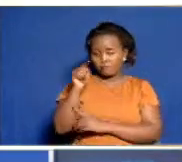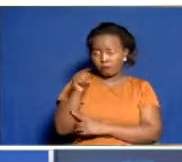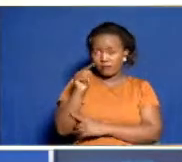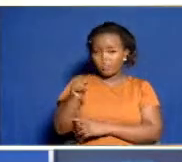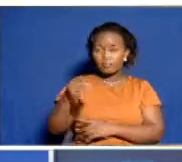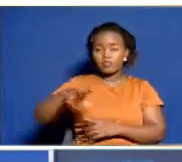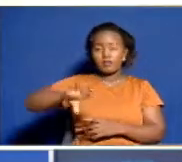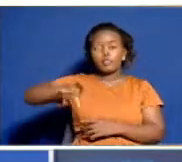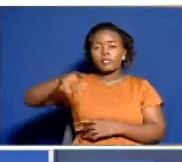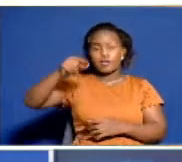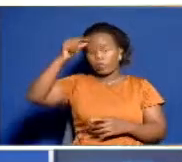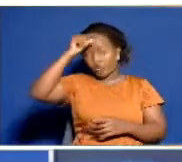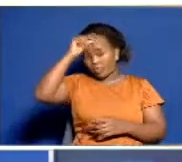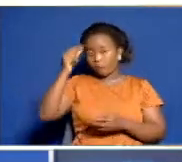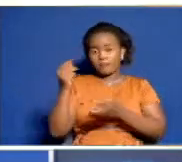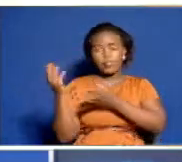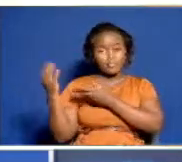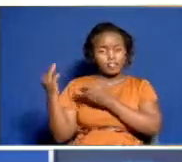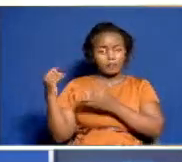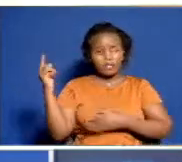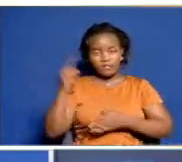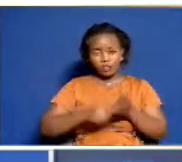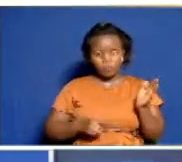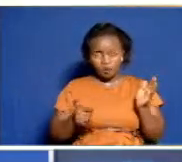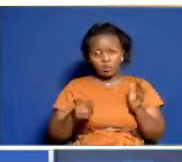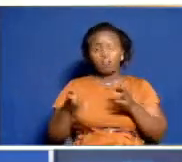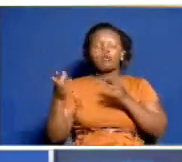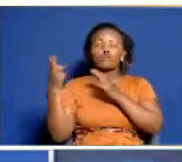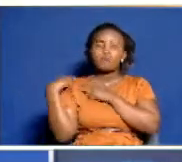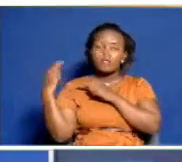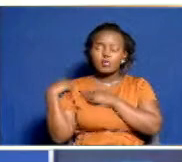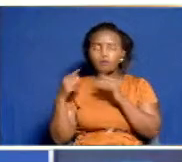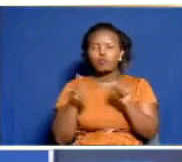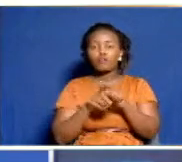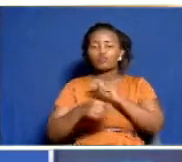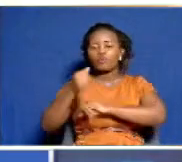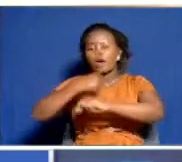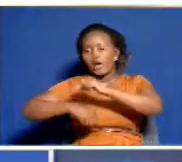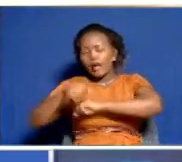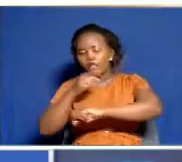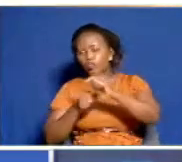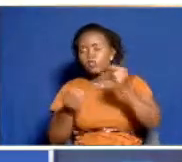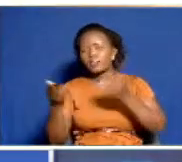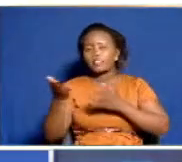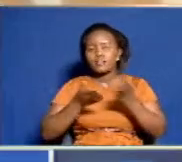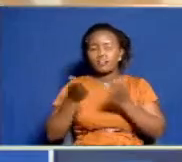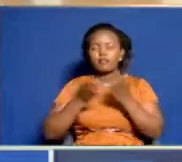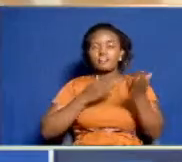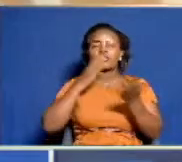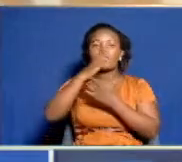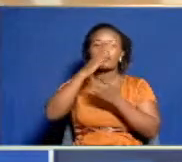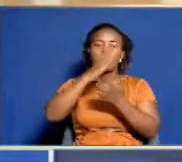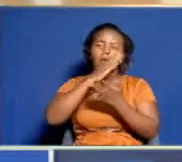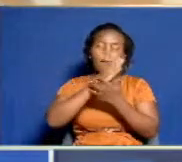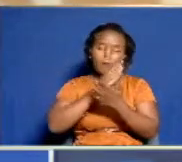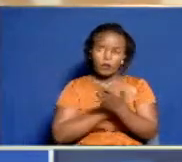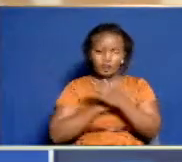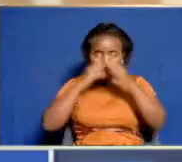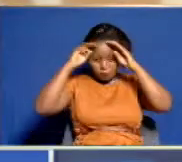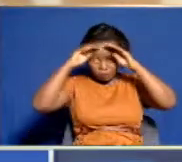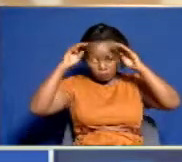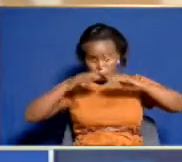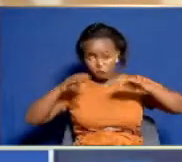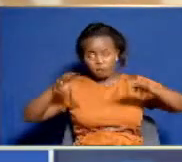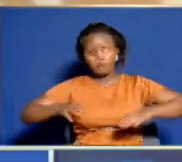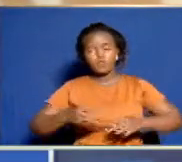governments are expected to play a critical role as most health services and programs remain devolved functions. Speaking during the